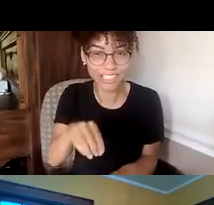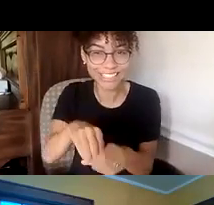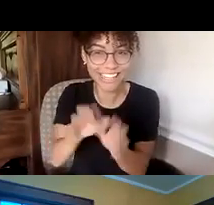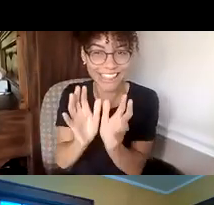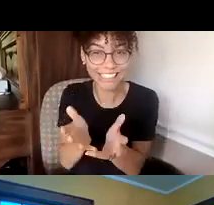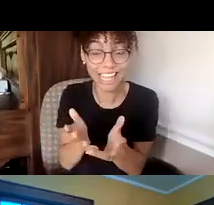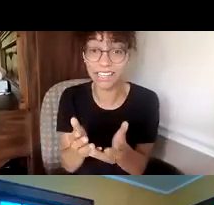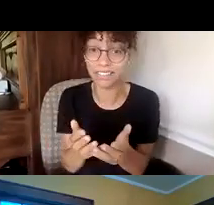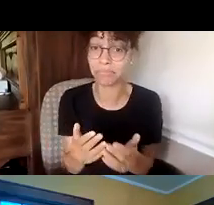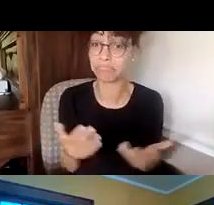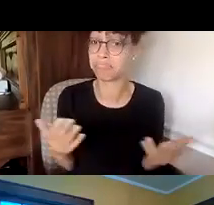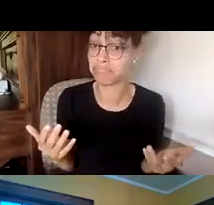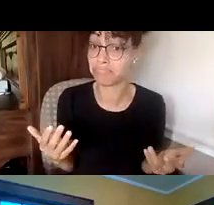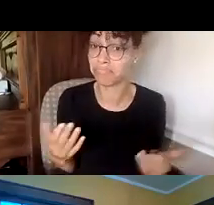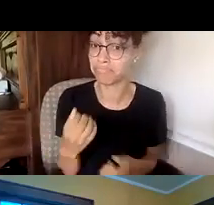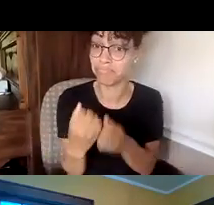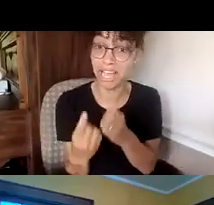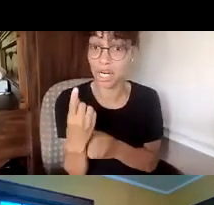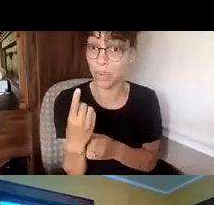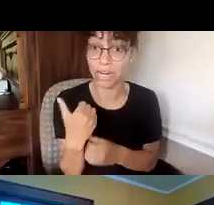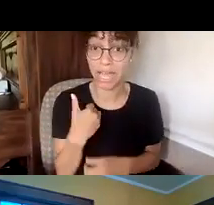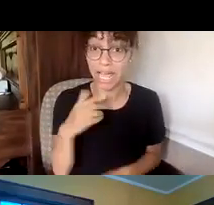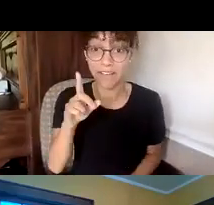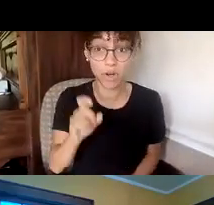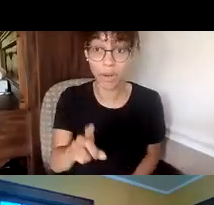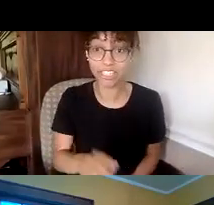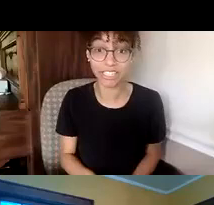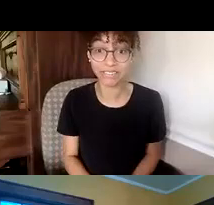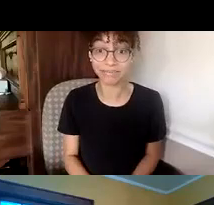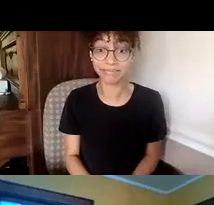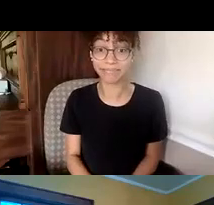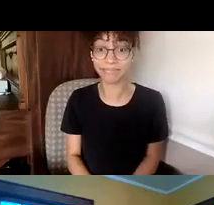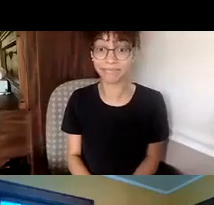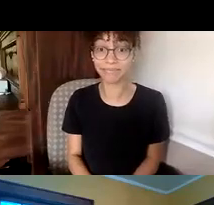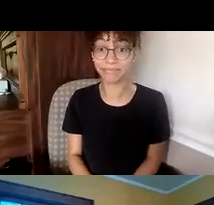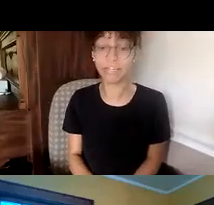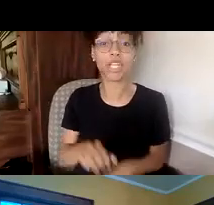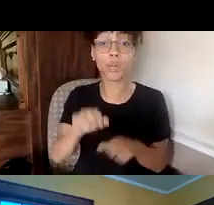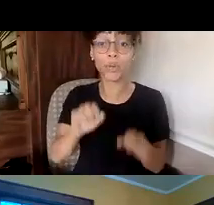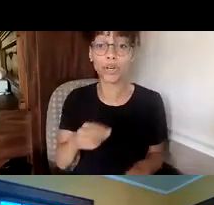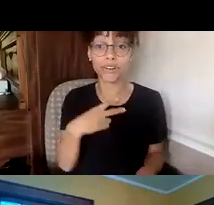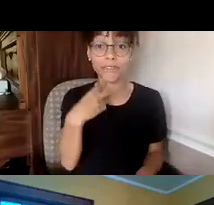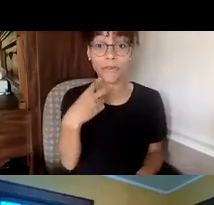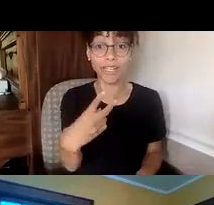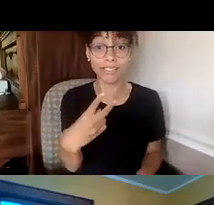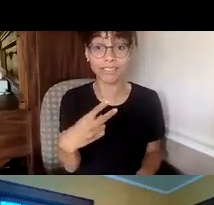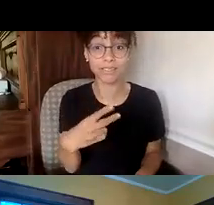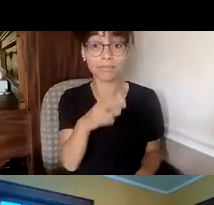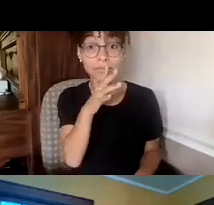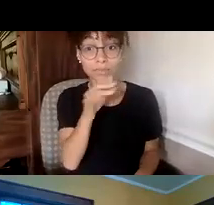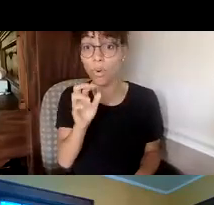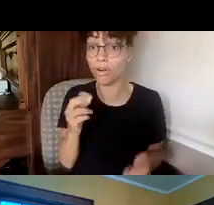does anybody have a question? Again, you can type it in the chat, or you can unmute yourself and voice it, or